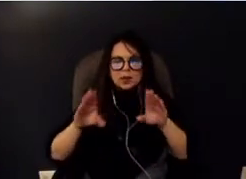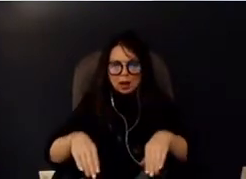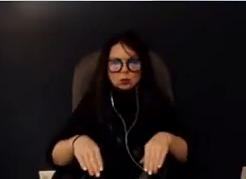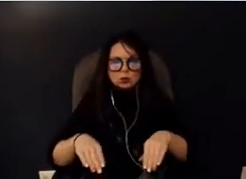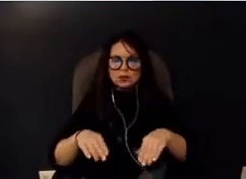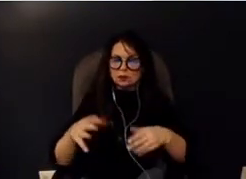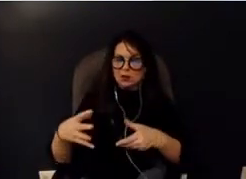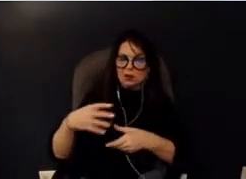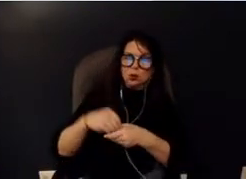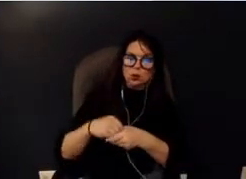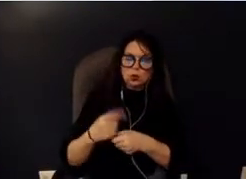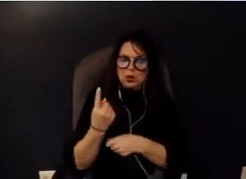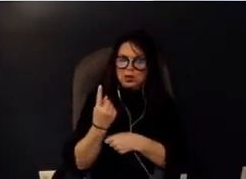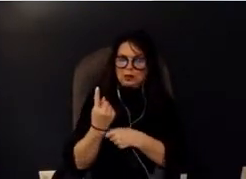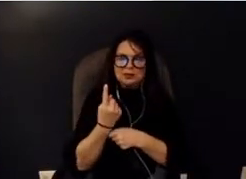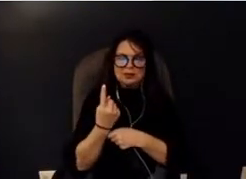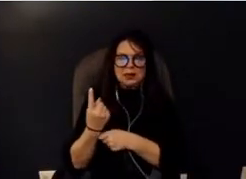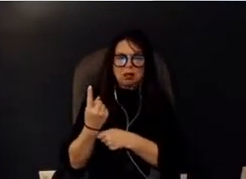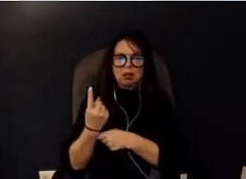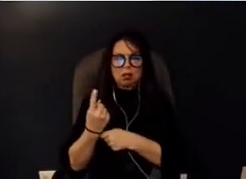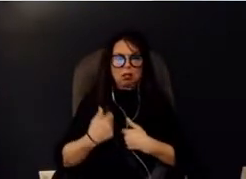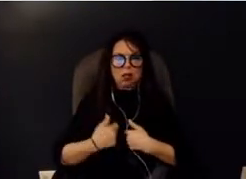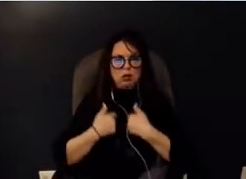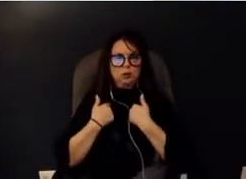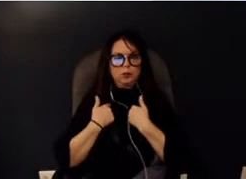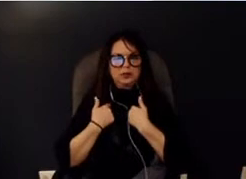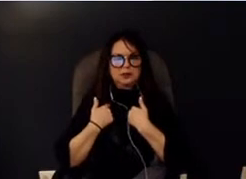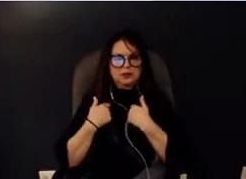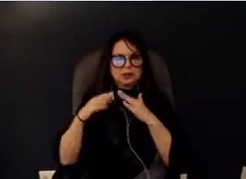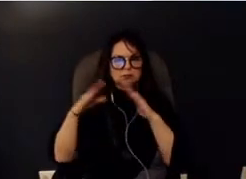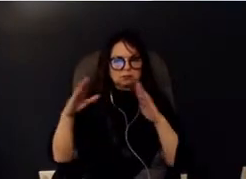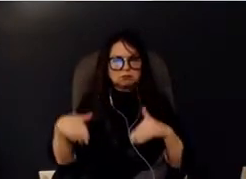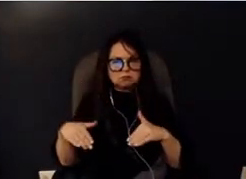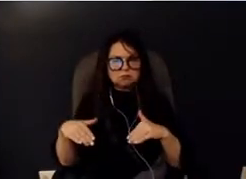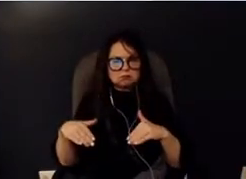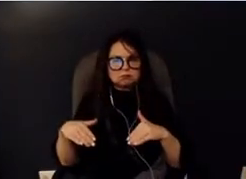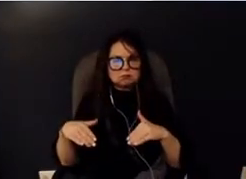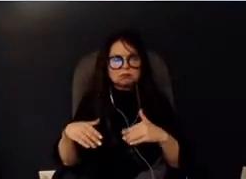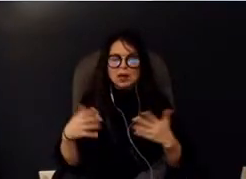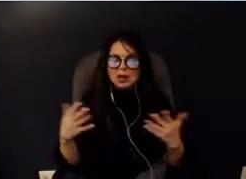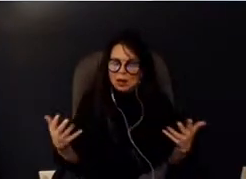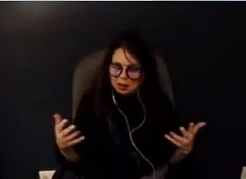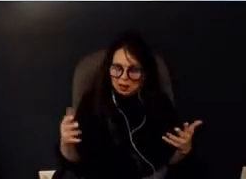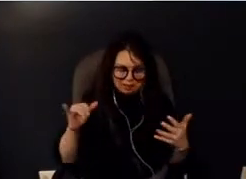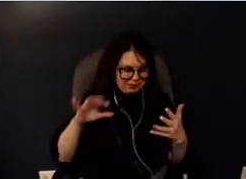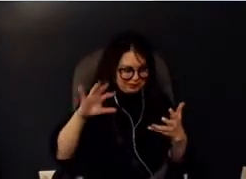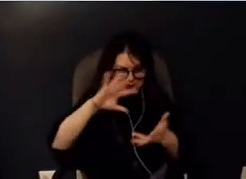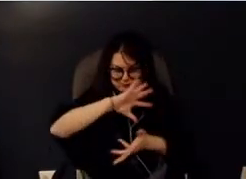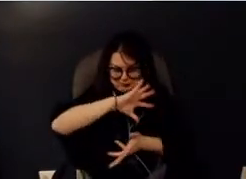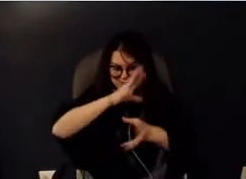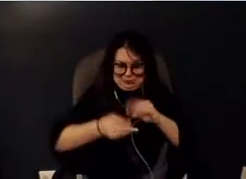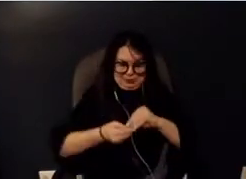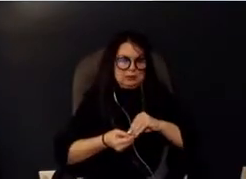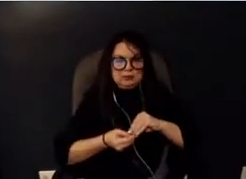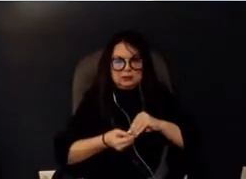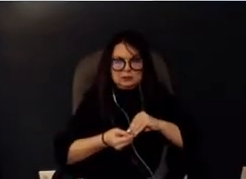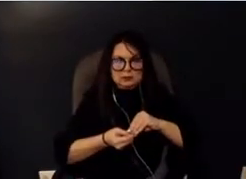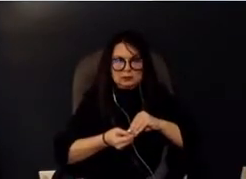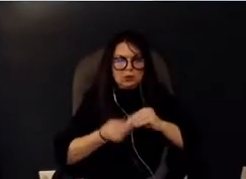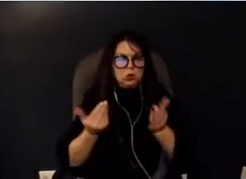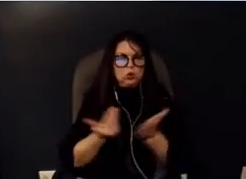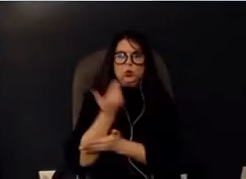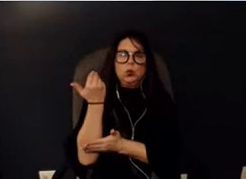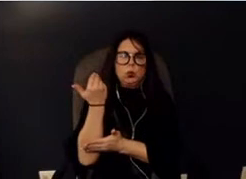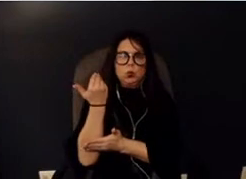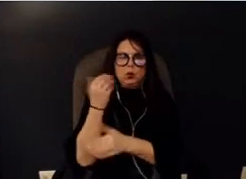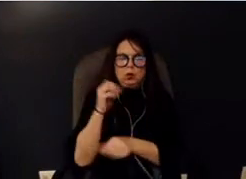And again, this is just all these, this is all, everything I just mentioned is all new work that